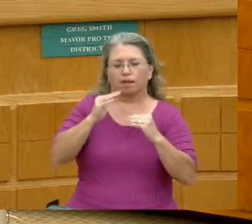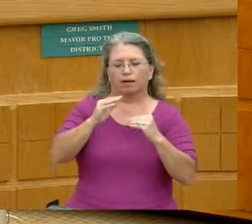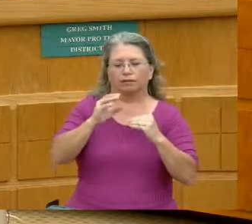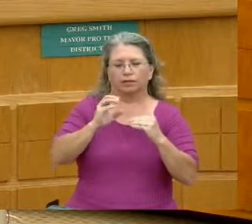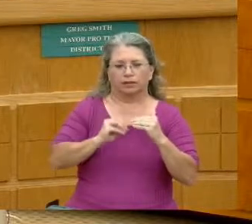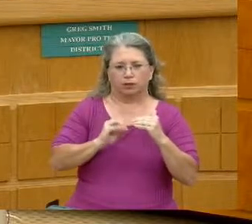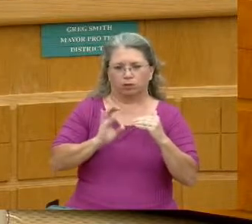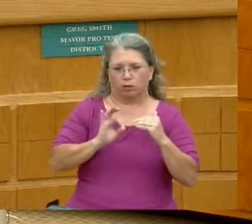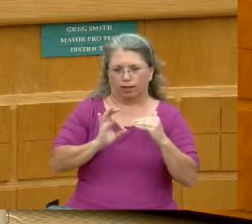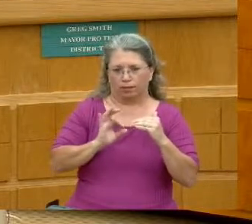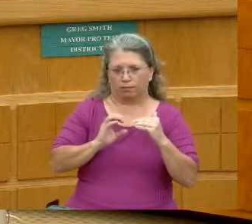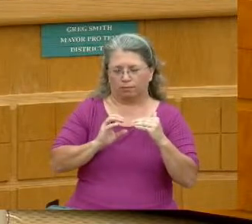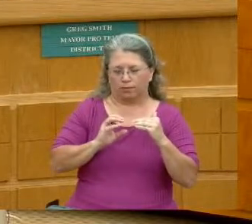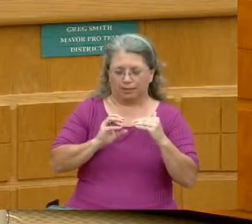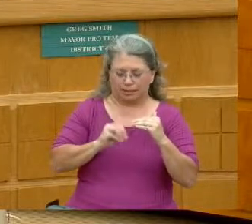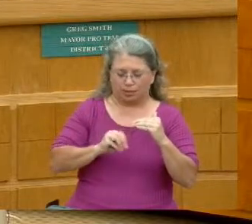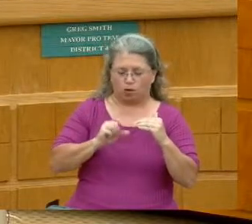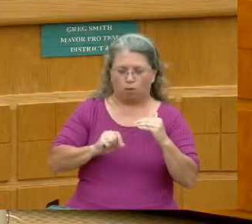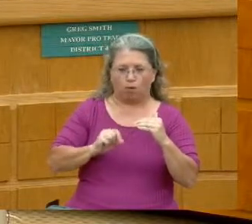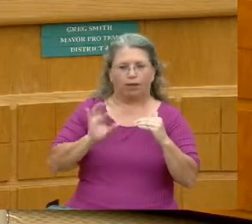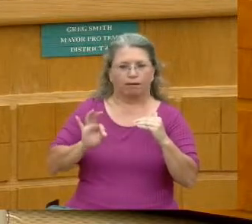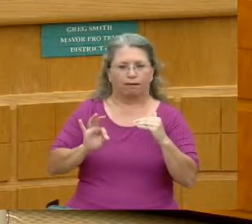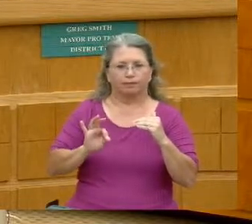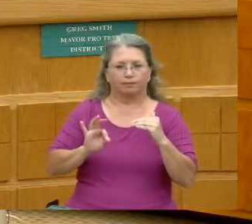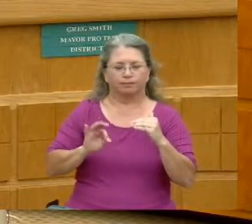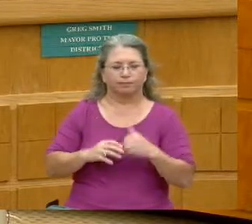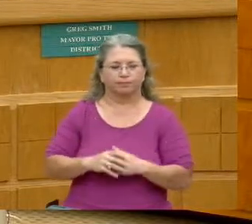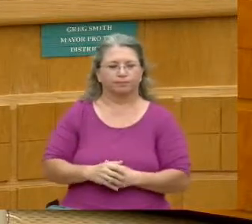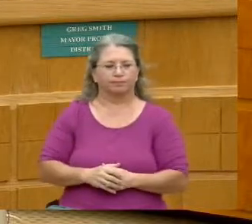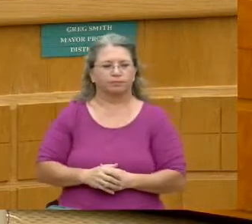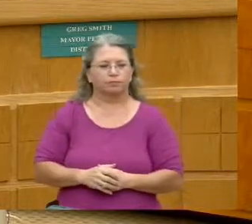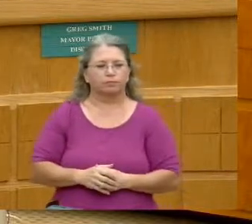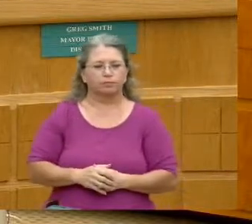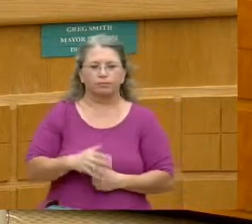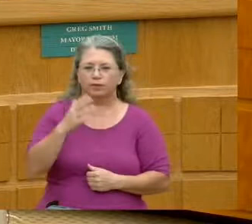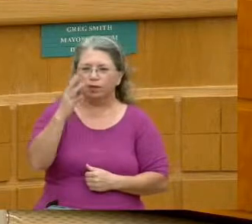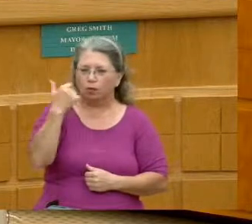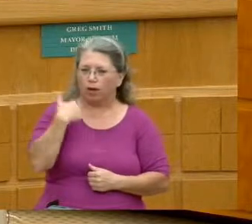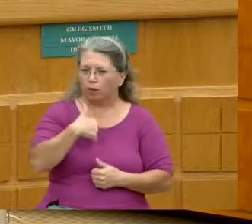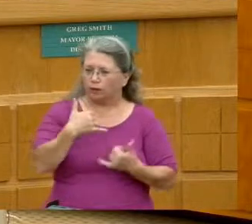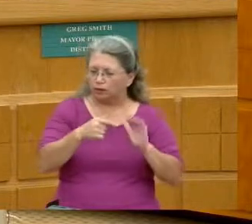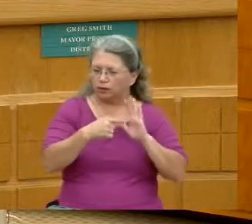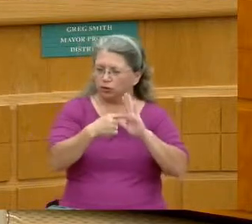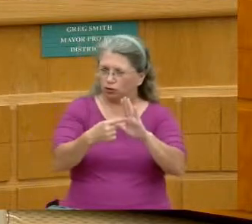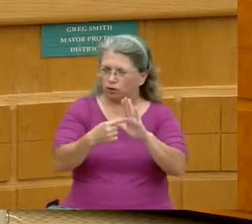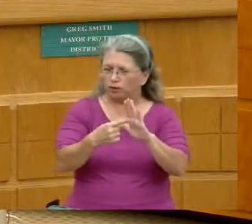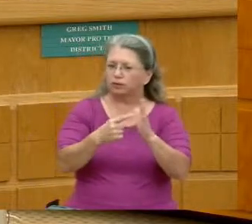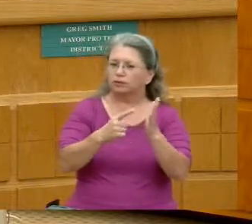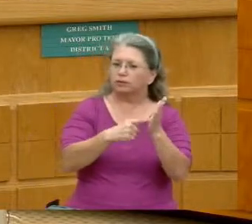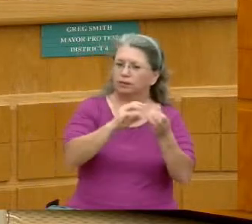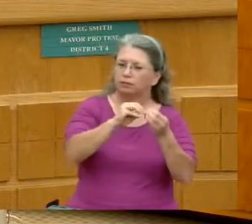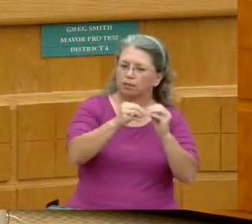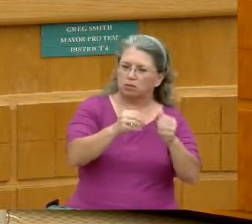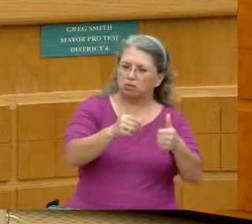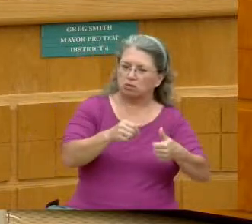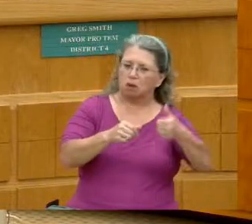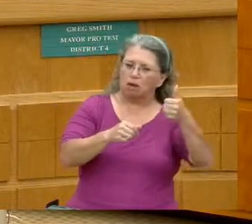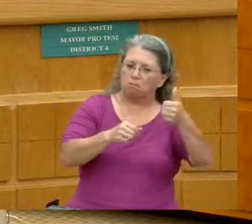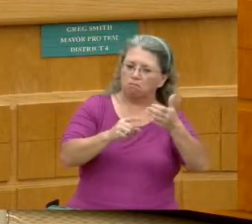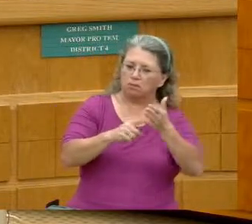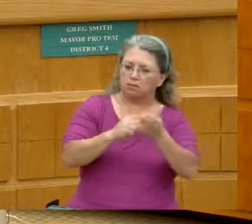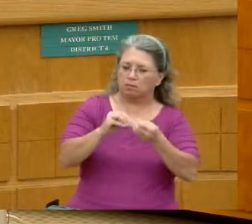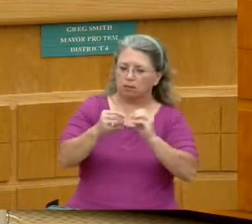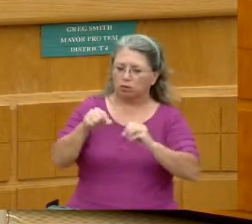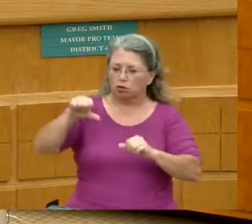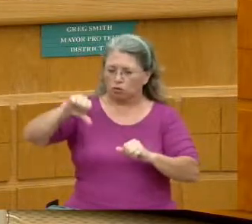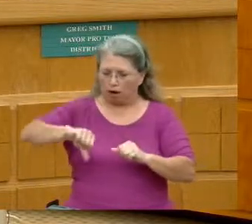Now, the reason why we're still showing this and presenting is that, well, sometimes numbers go up and sometimes numbers come down, and only the future